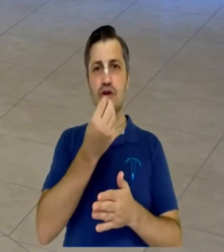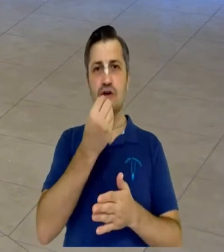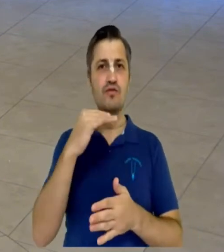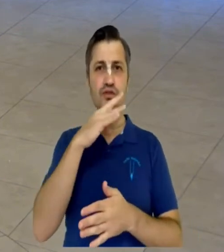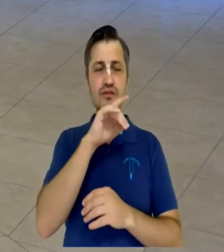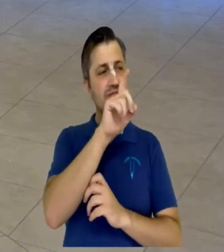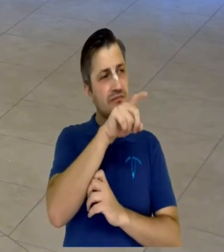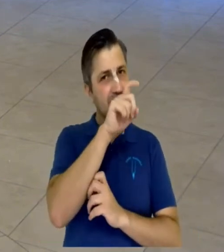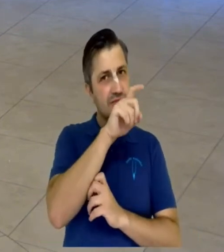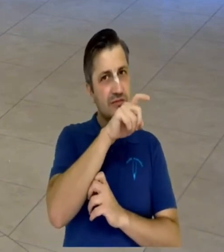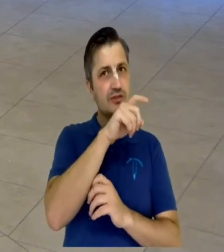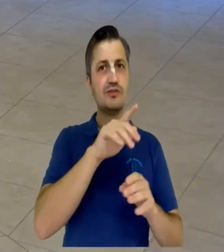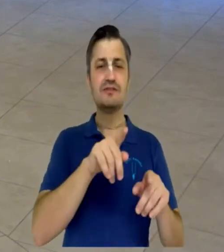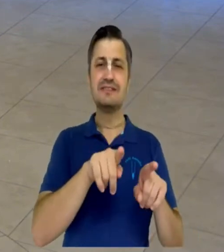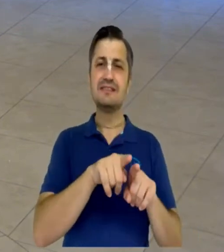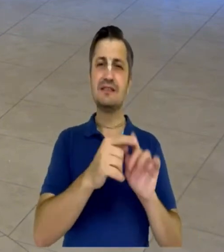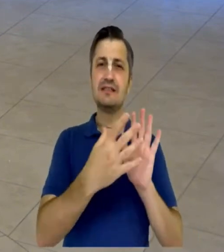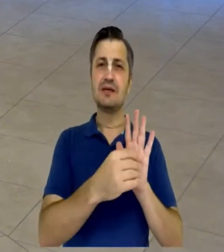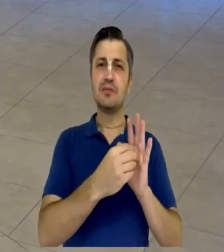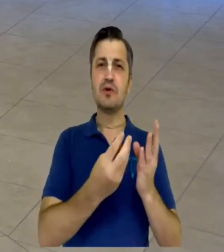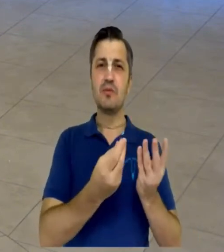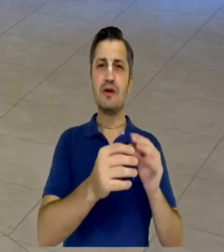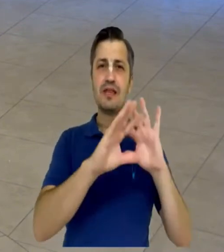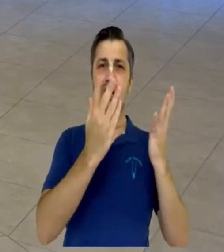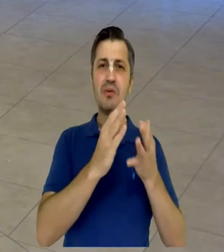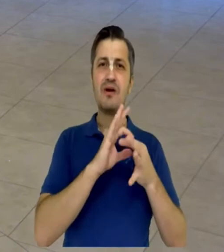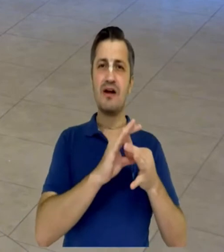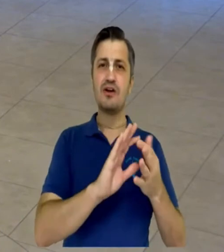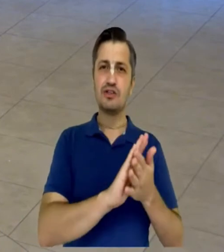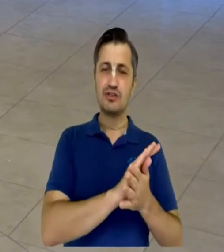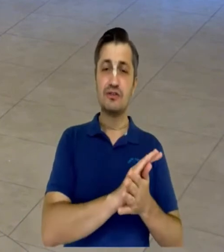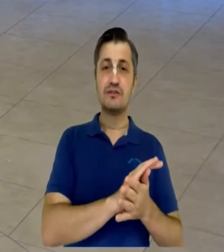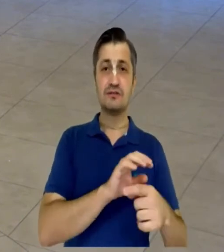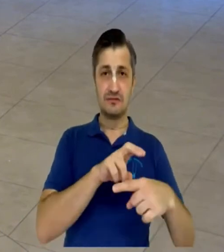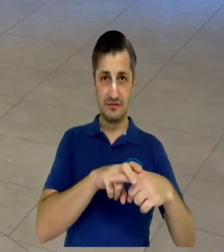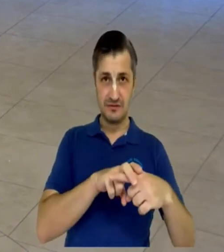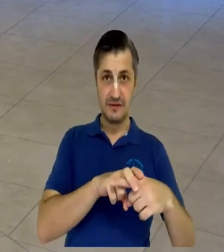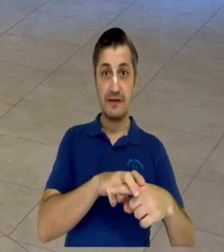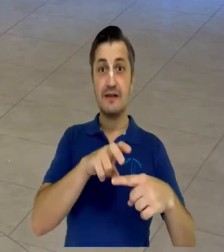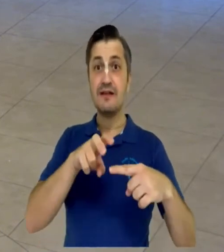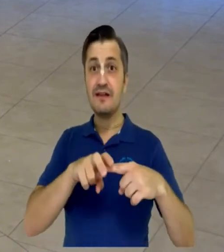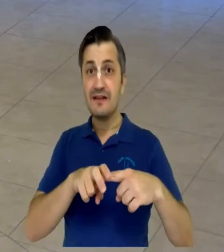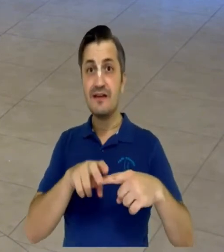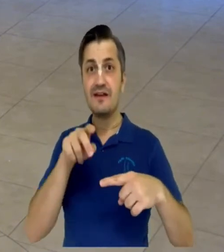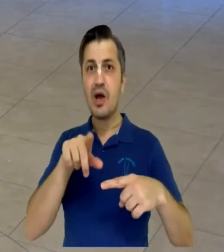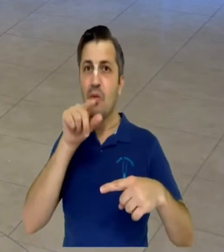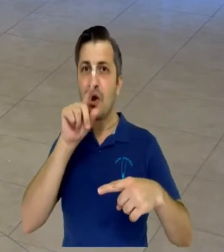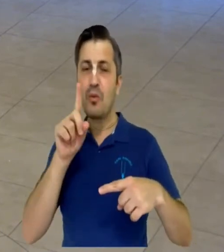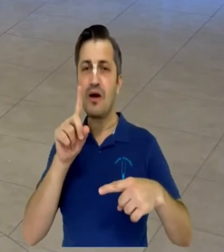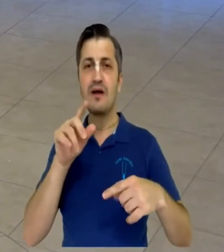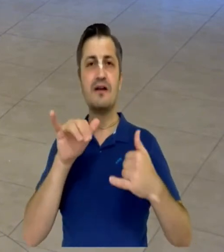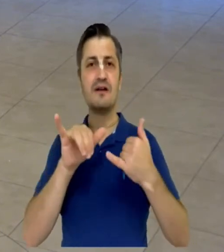how the soul in this chapter, Krishna explains how the soul passes from one body to another, carries the aroma,